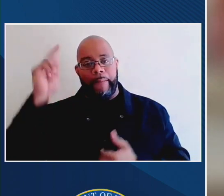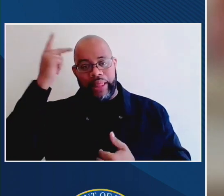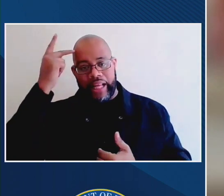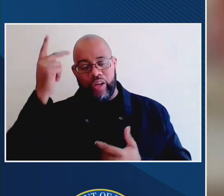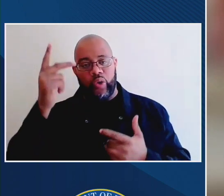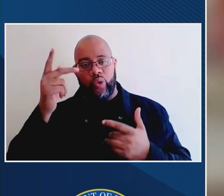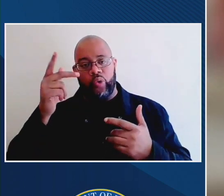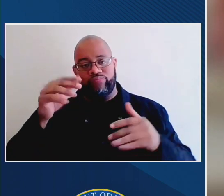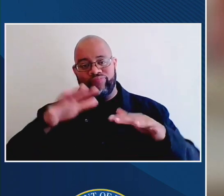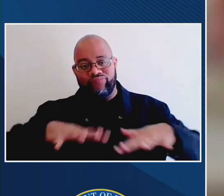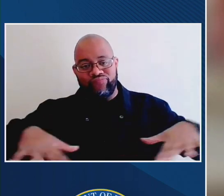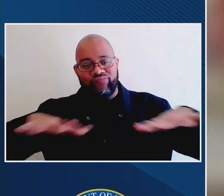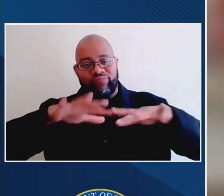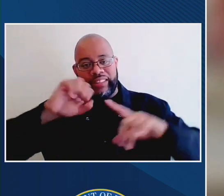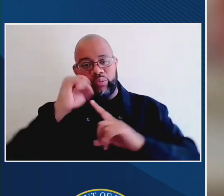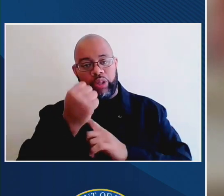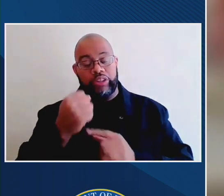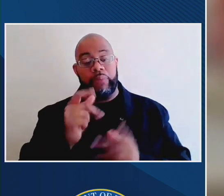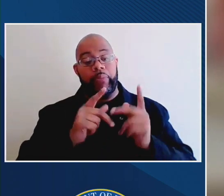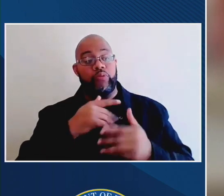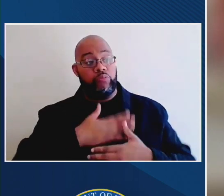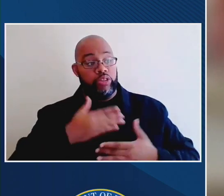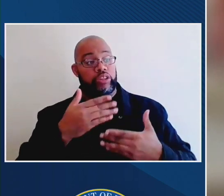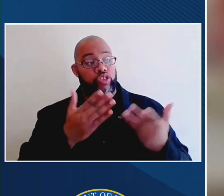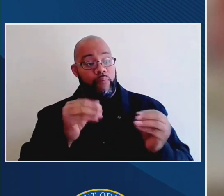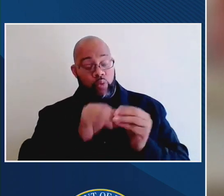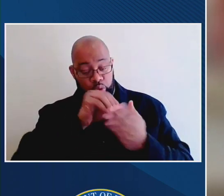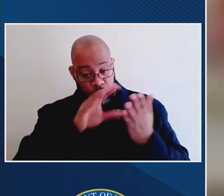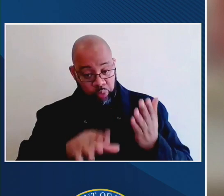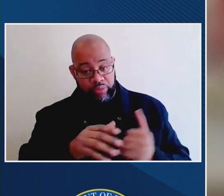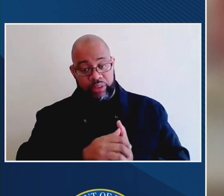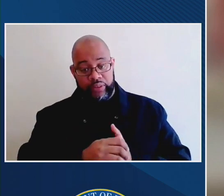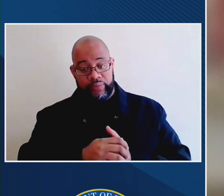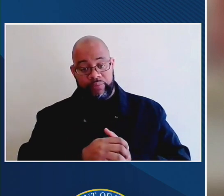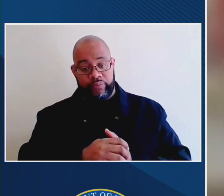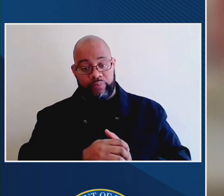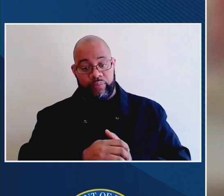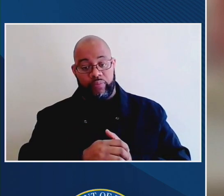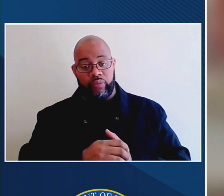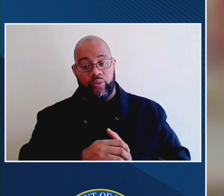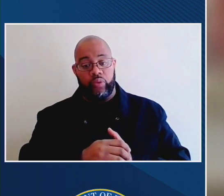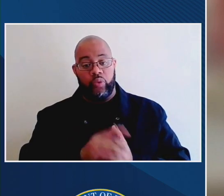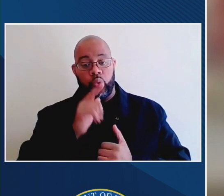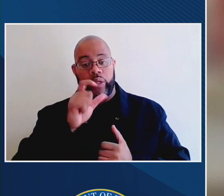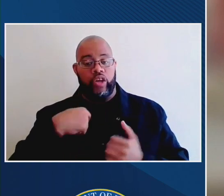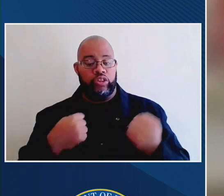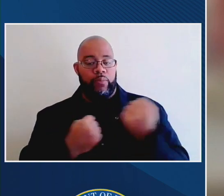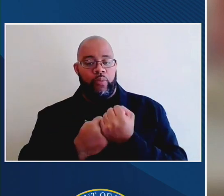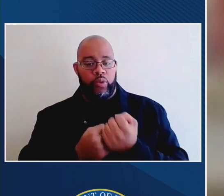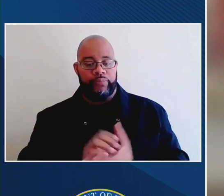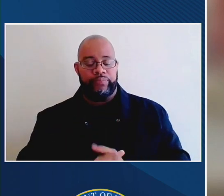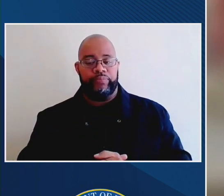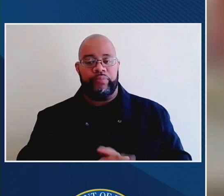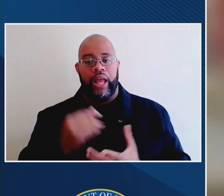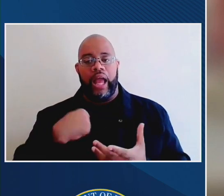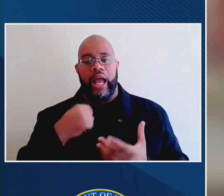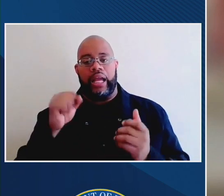all appreciate being able to serve more students who need our support. and I can put